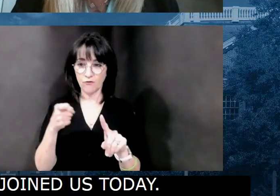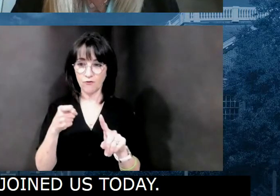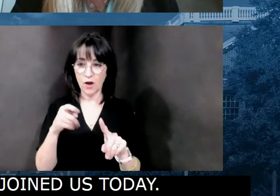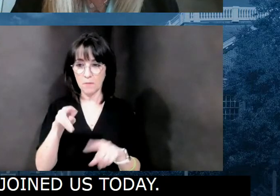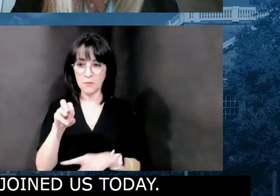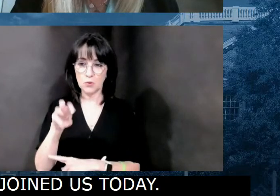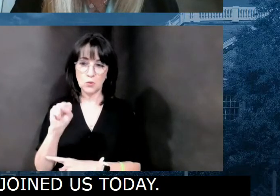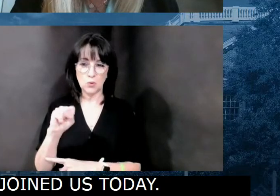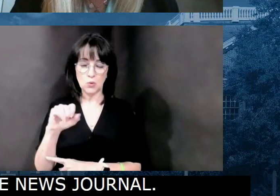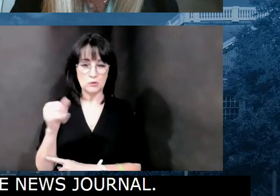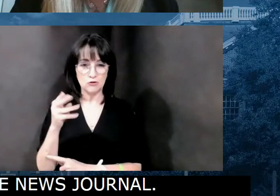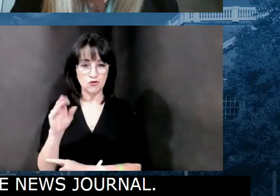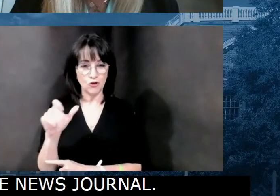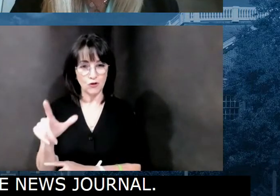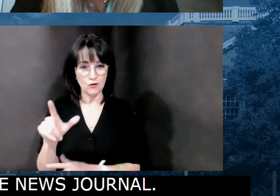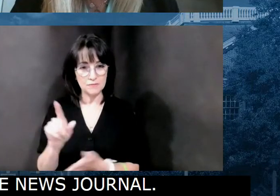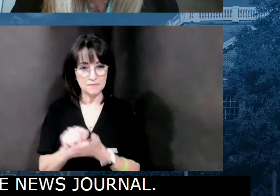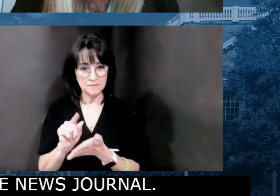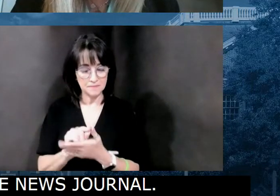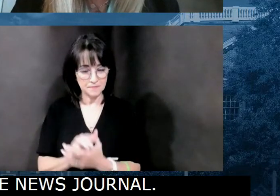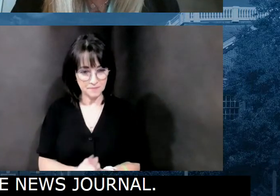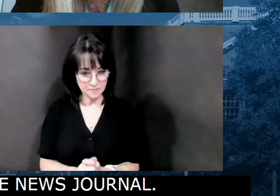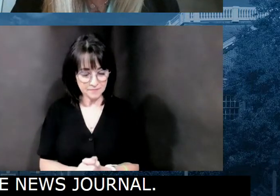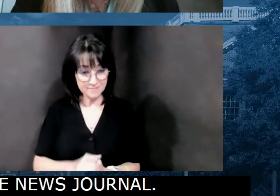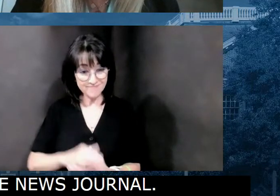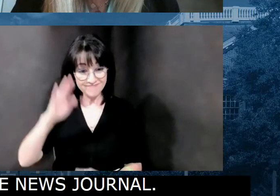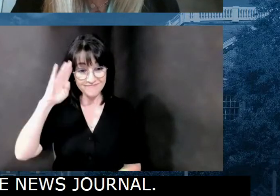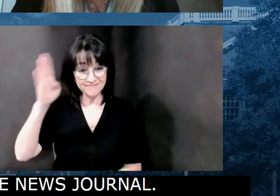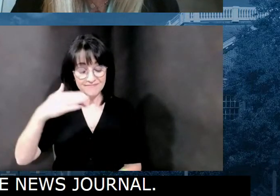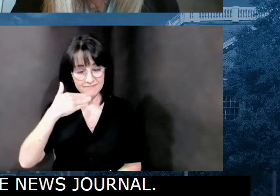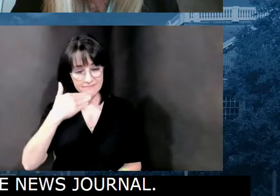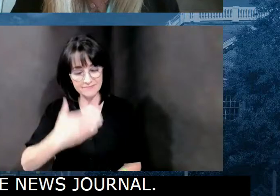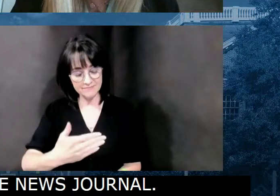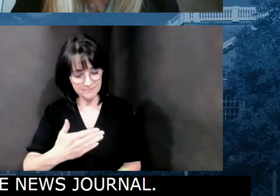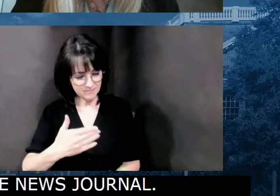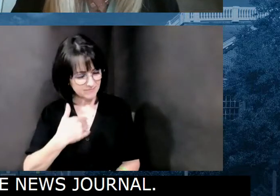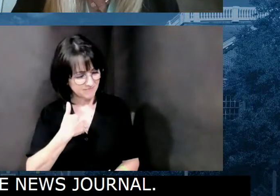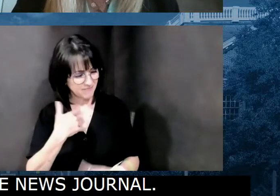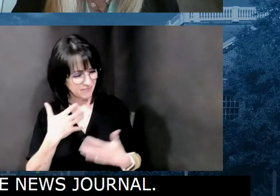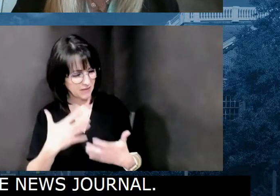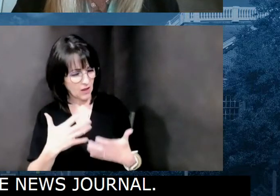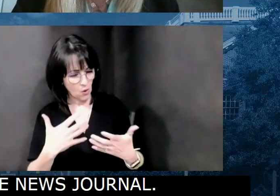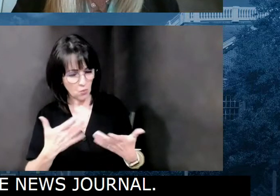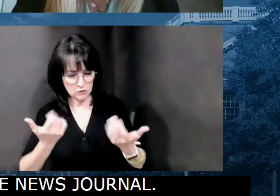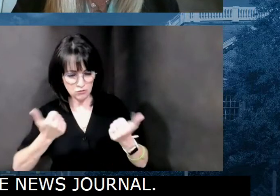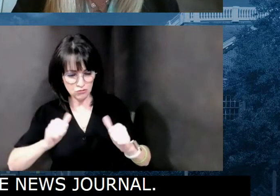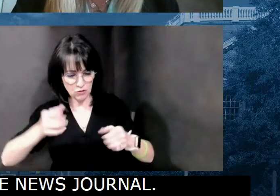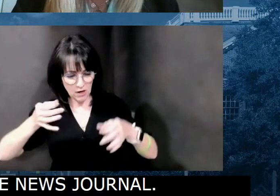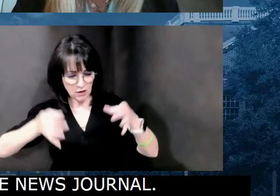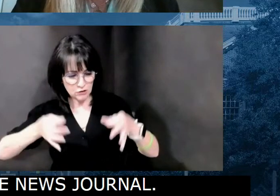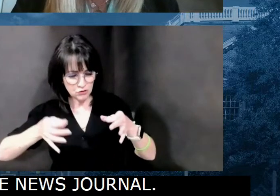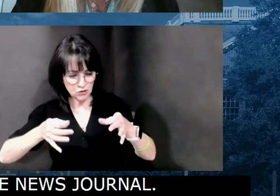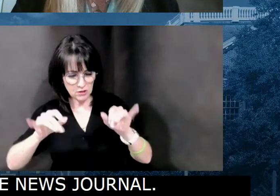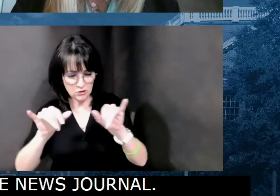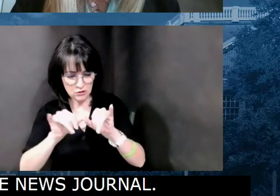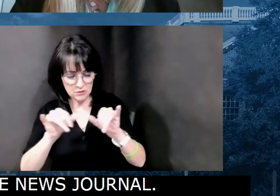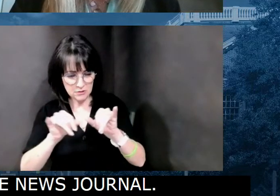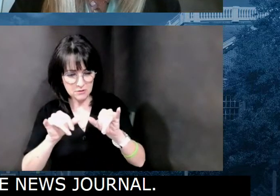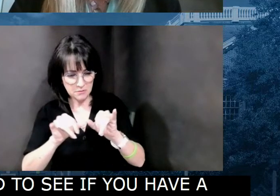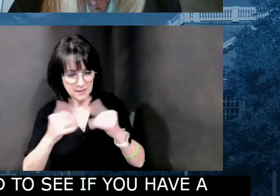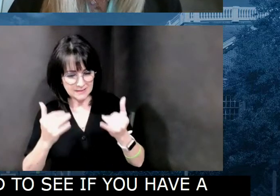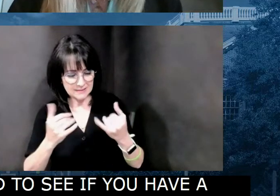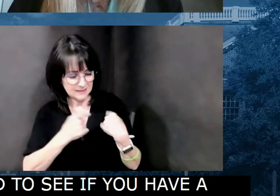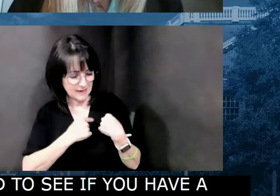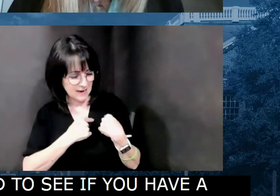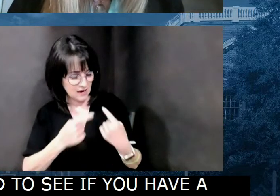Thank you. I just wanted to see if you kind of have a gauge, since we're a few weeks into the 12 to 15-year-old age group, if you